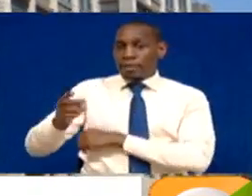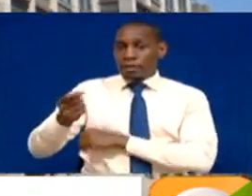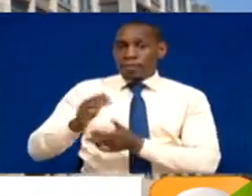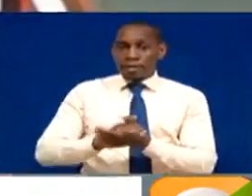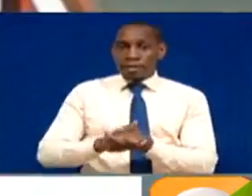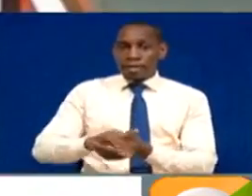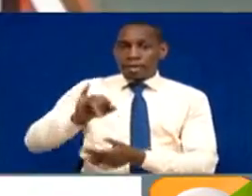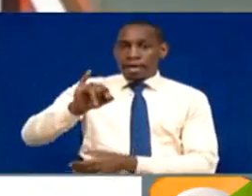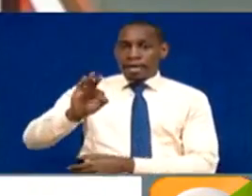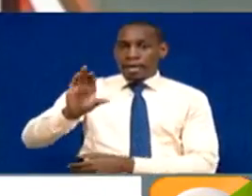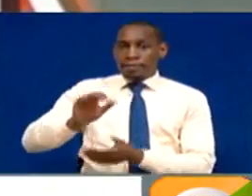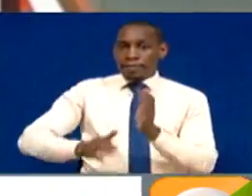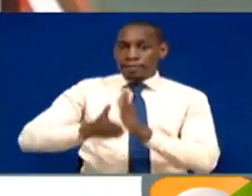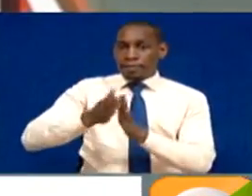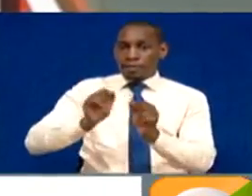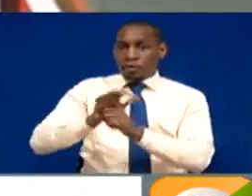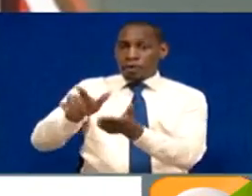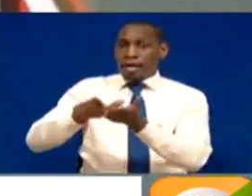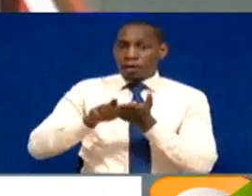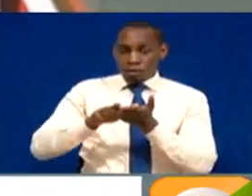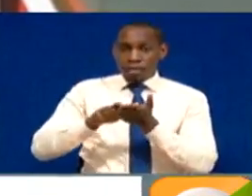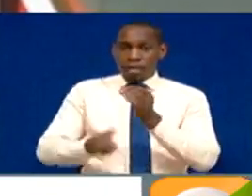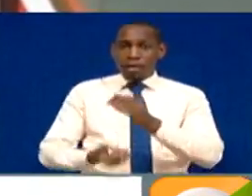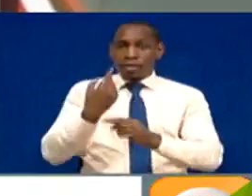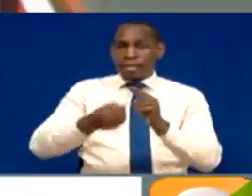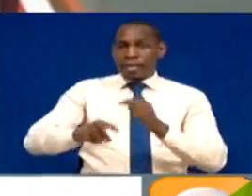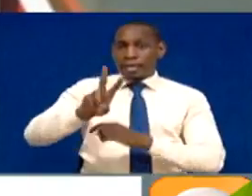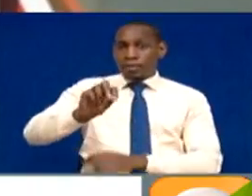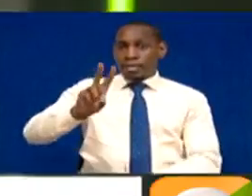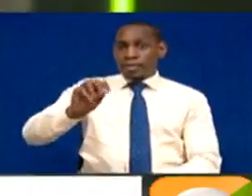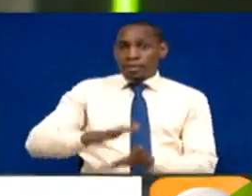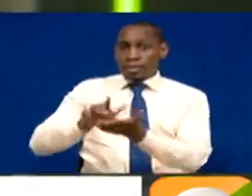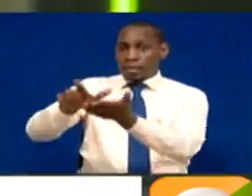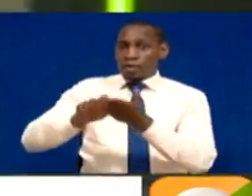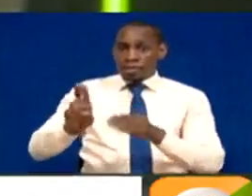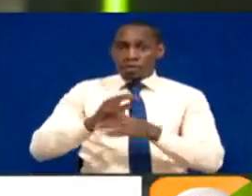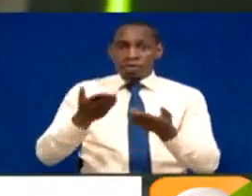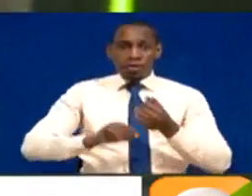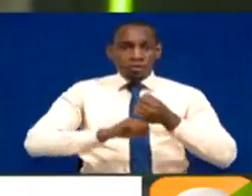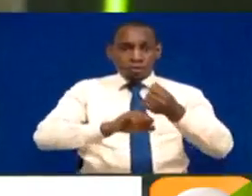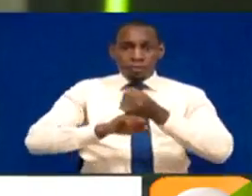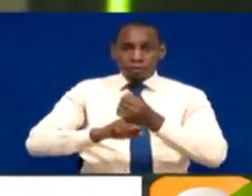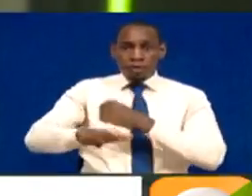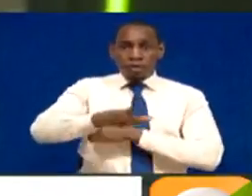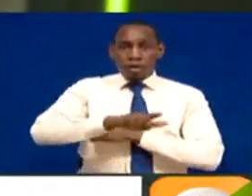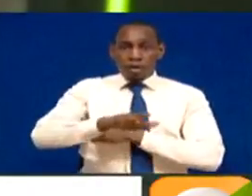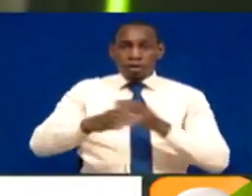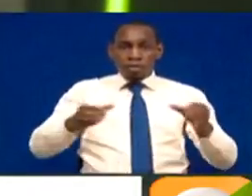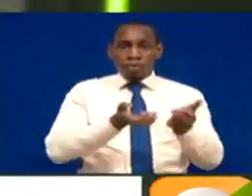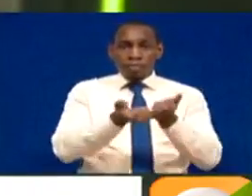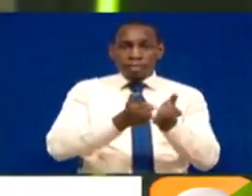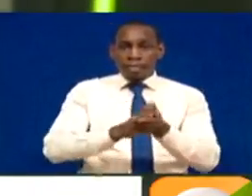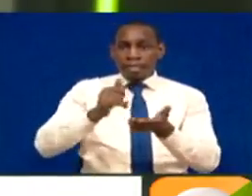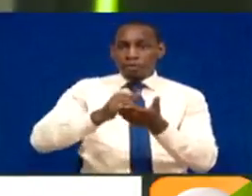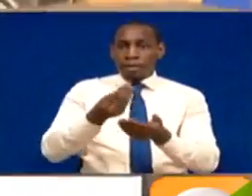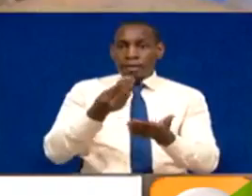shilling IFC Fast Track COVID-19 facility launched in 2020. The loan will be used to support local SMEs, including those with cash